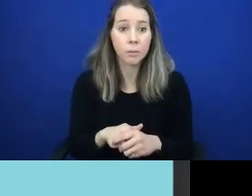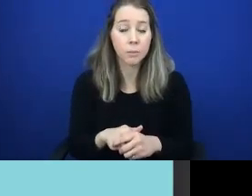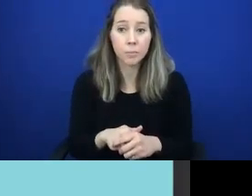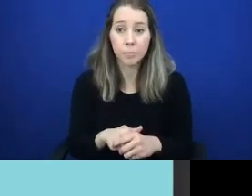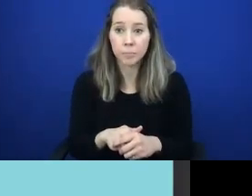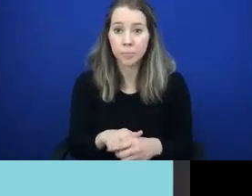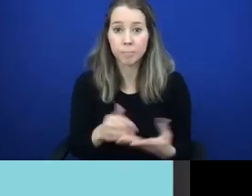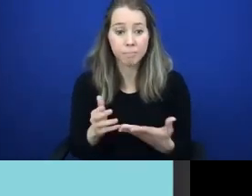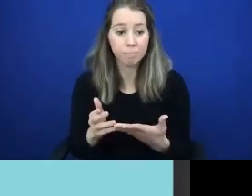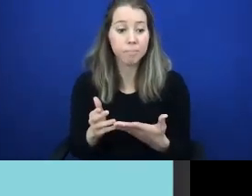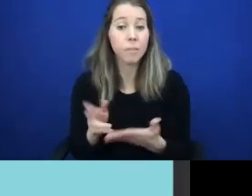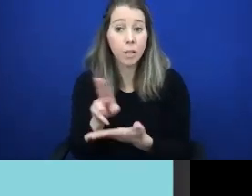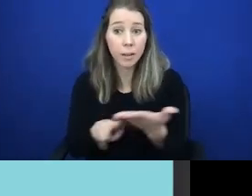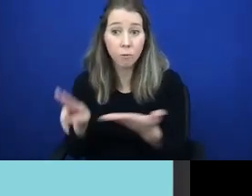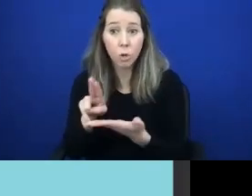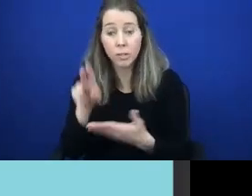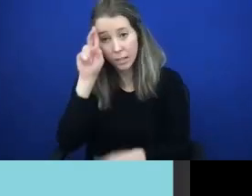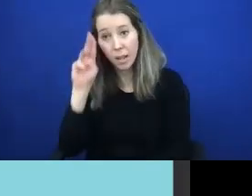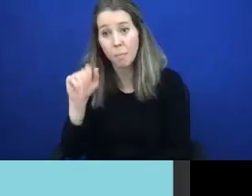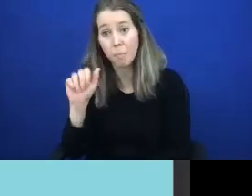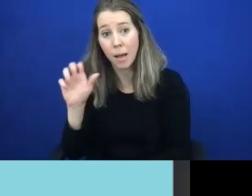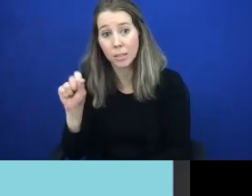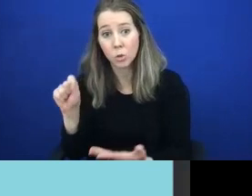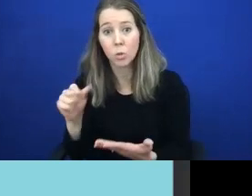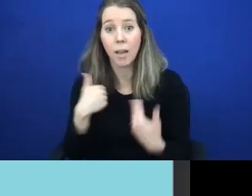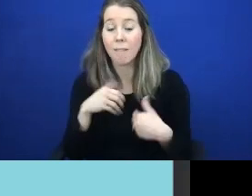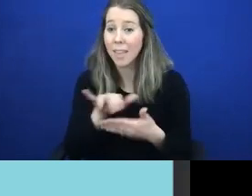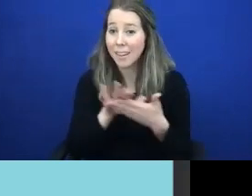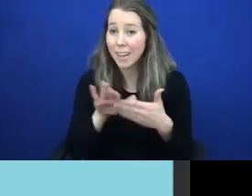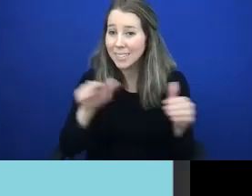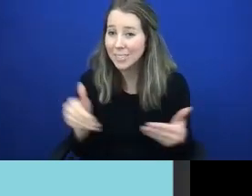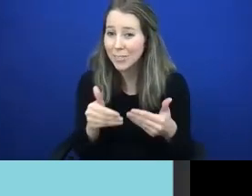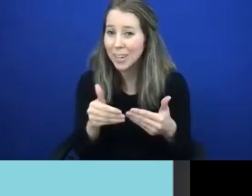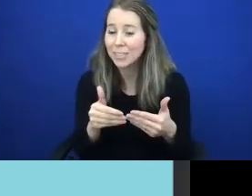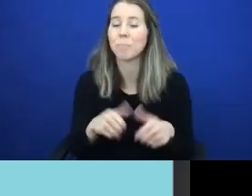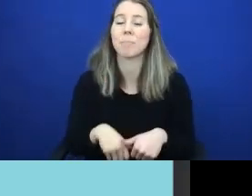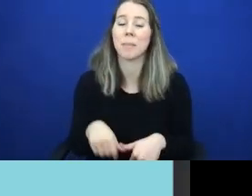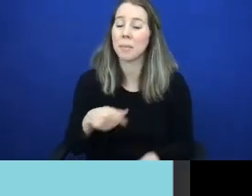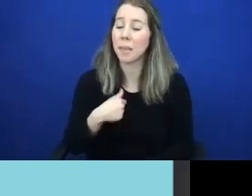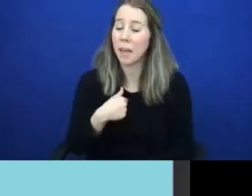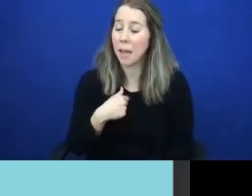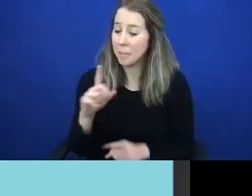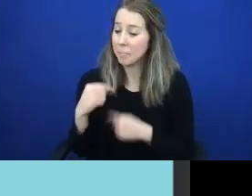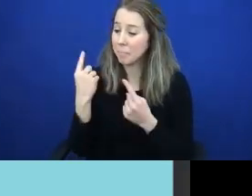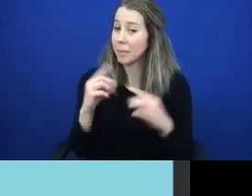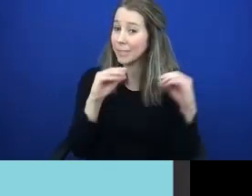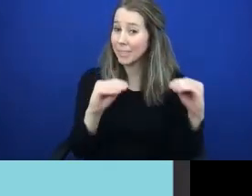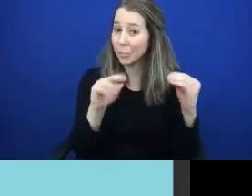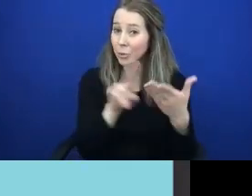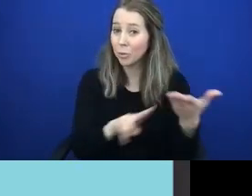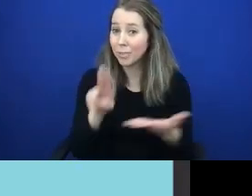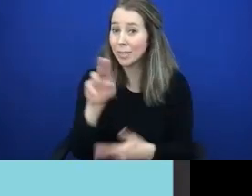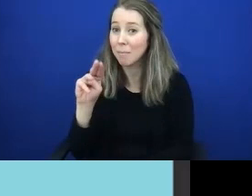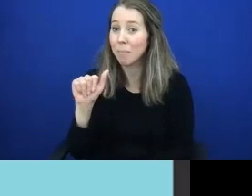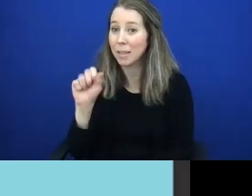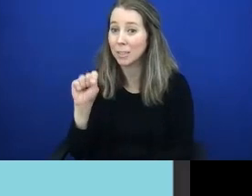about University of Massachusetts and me. I got that nice introduction. I've been teaching at University of